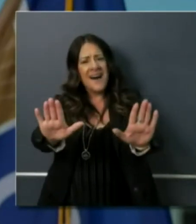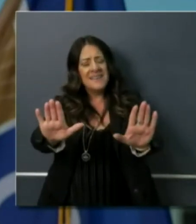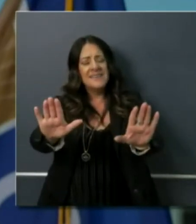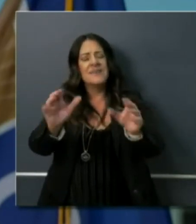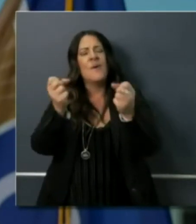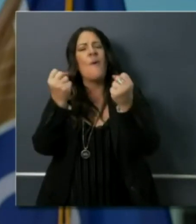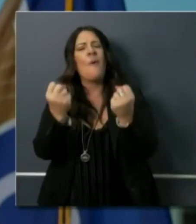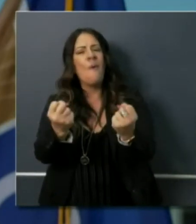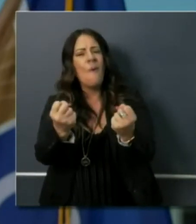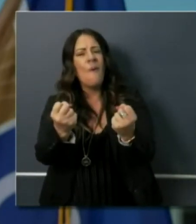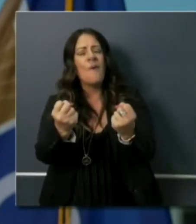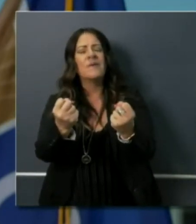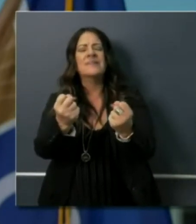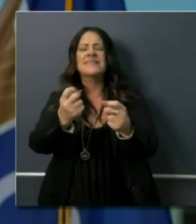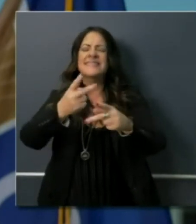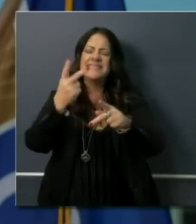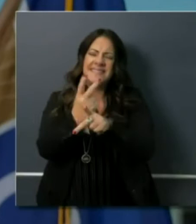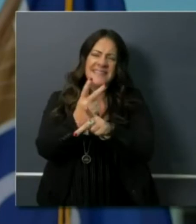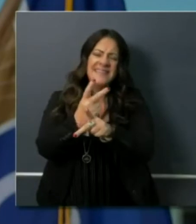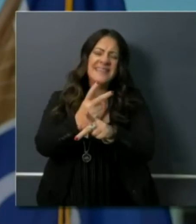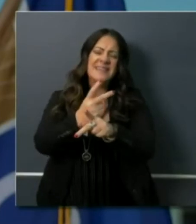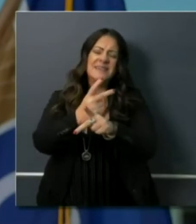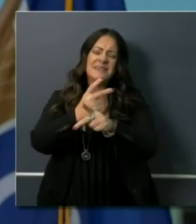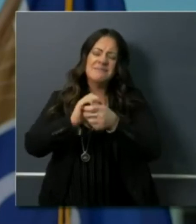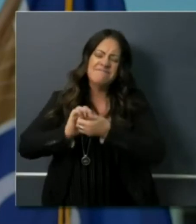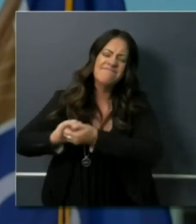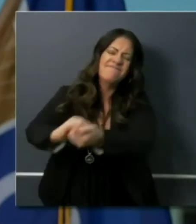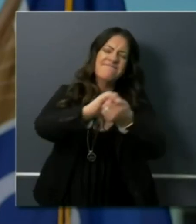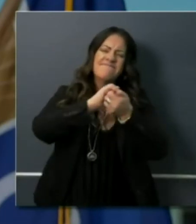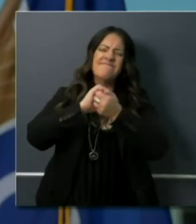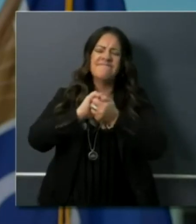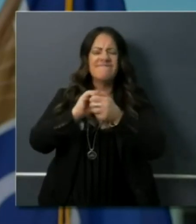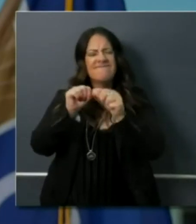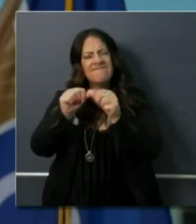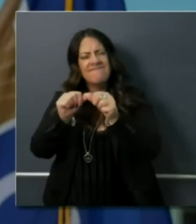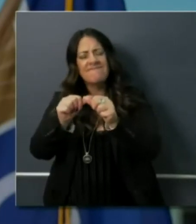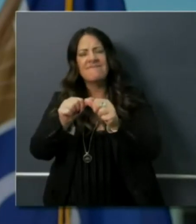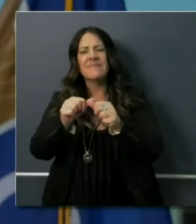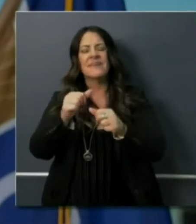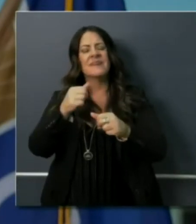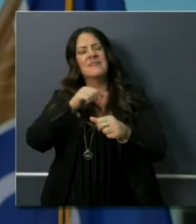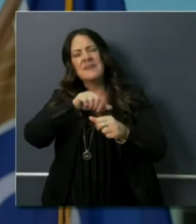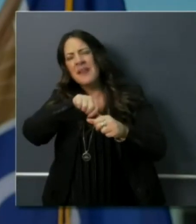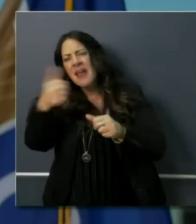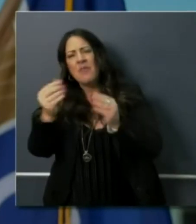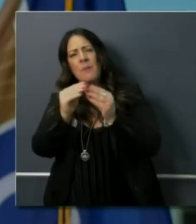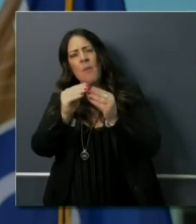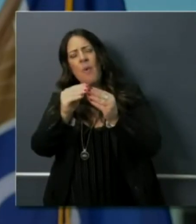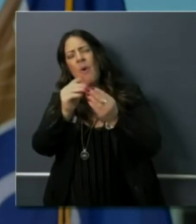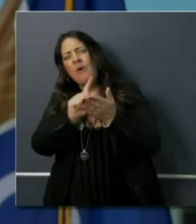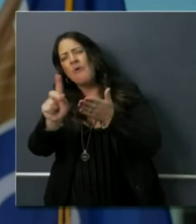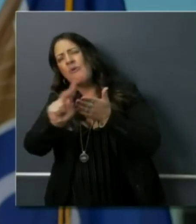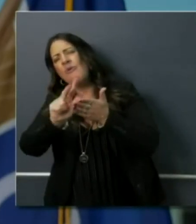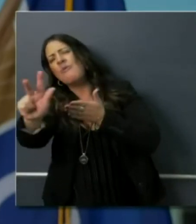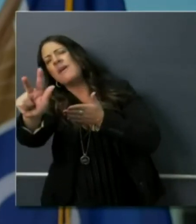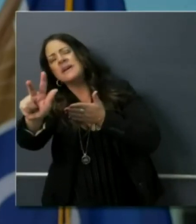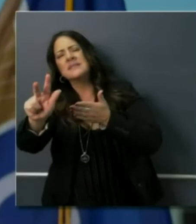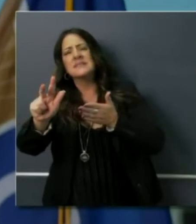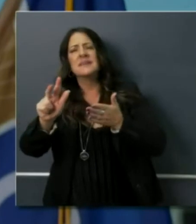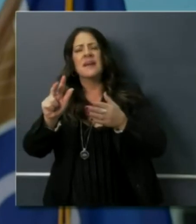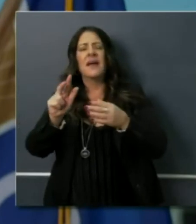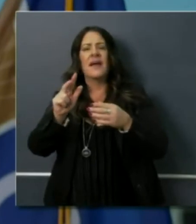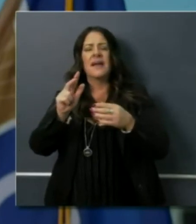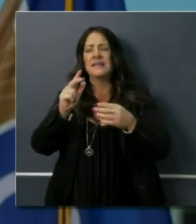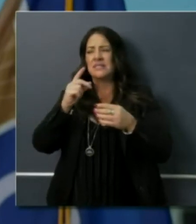to hold the line, and let's just do this together. Give us a few more weeks to see where these trend lines go, and then we'll be talking a